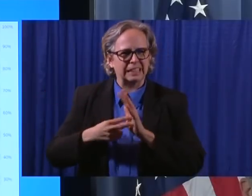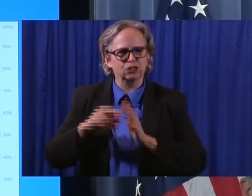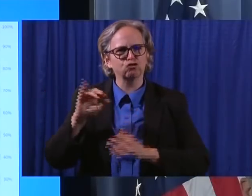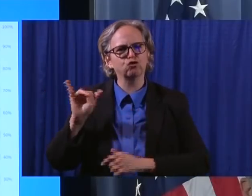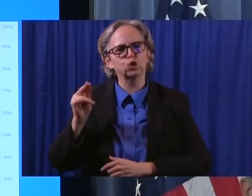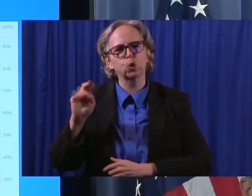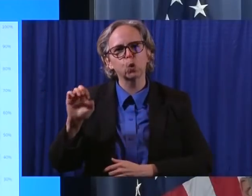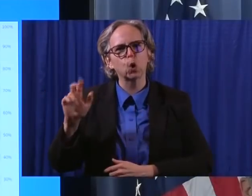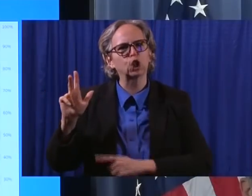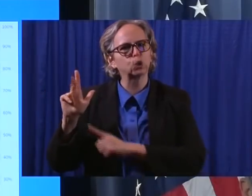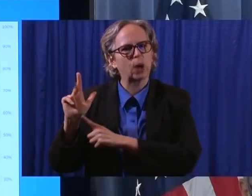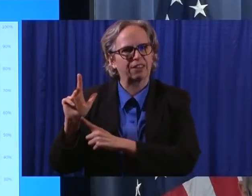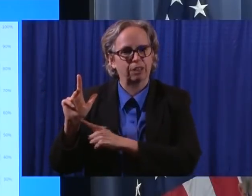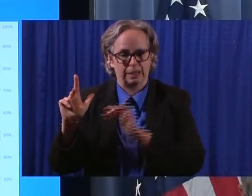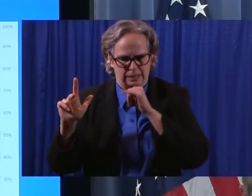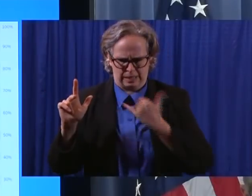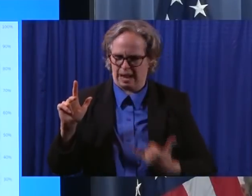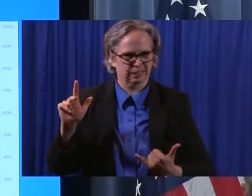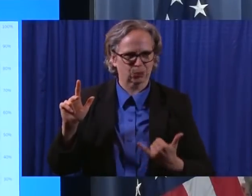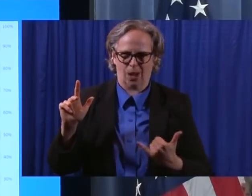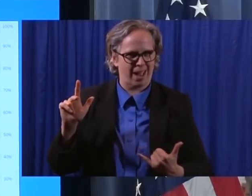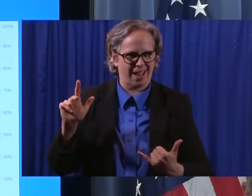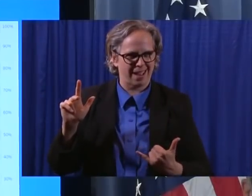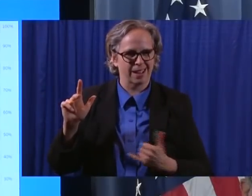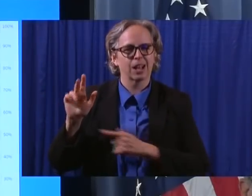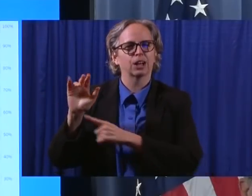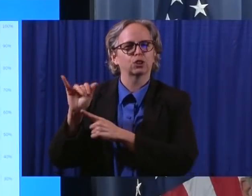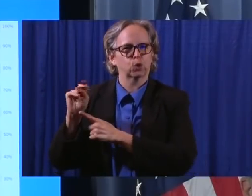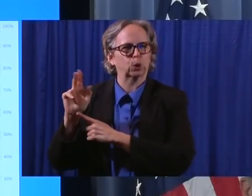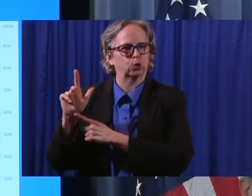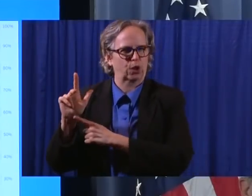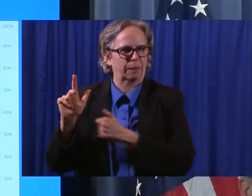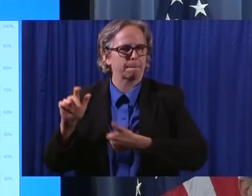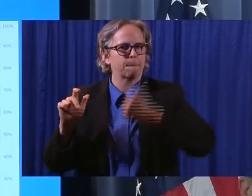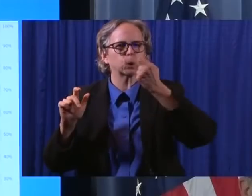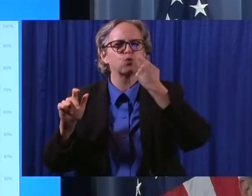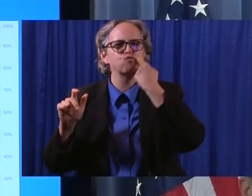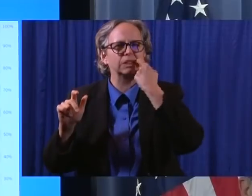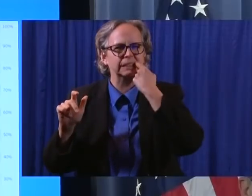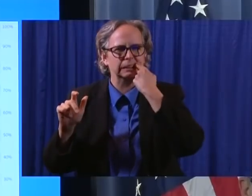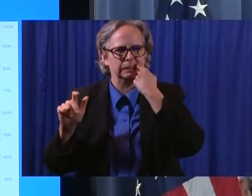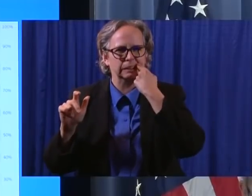June. 23rd of June. And the tests on that day were